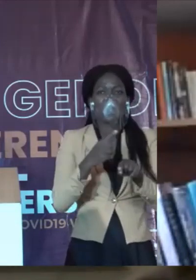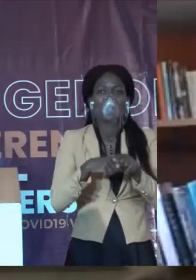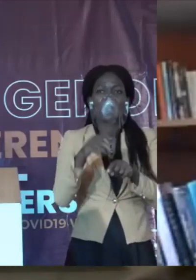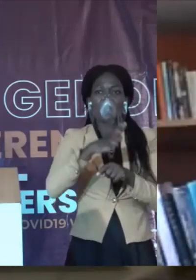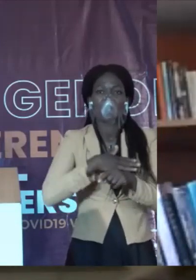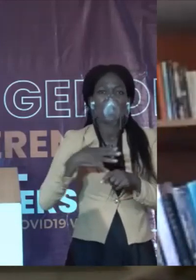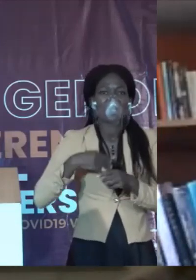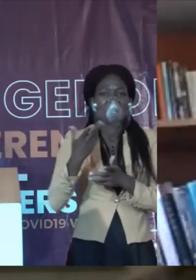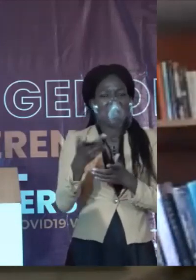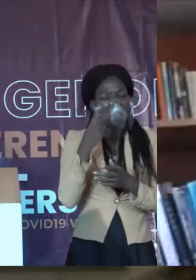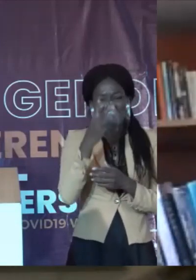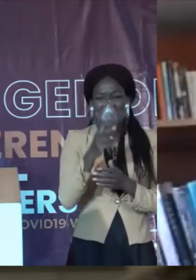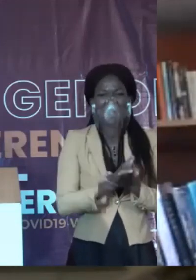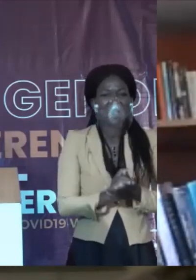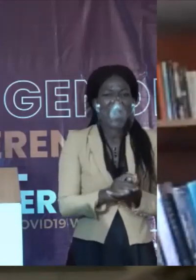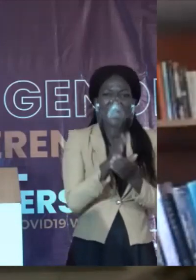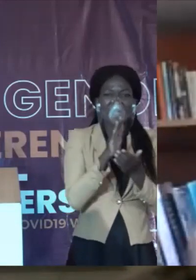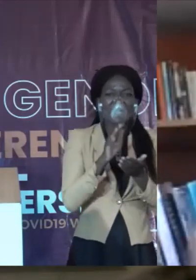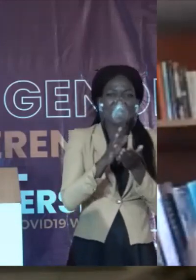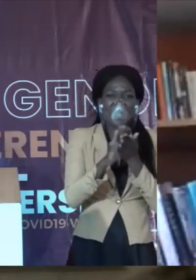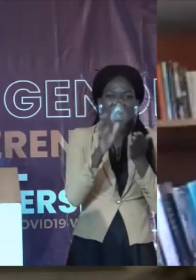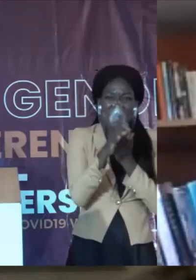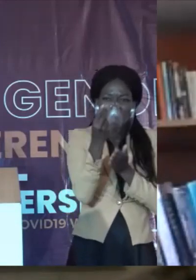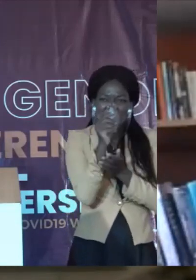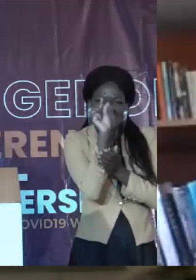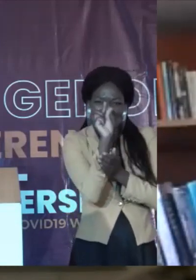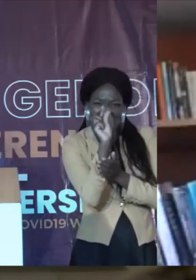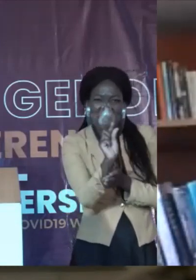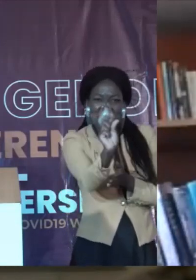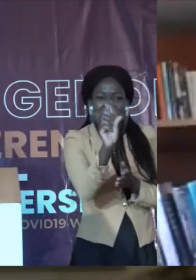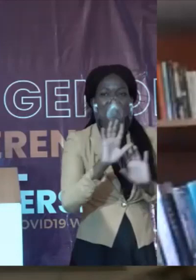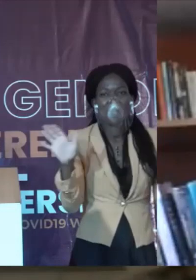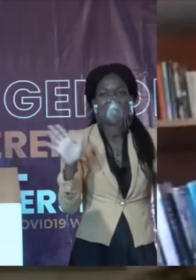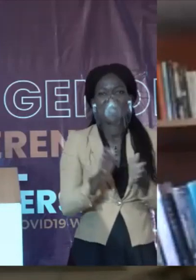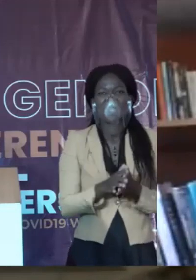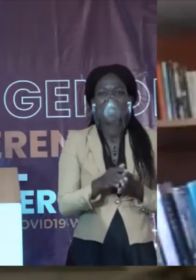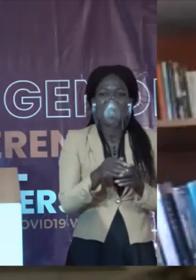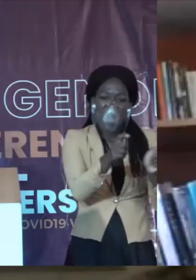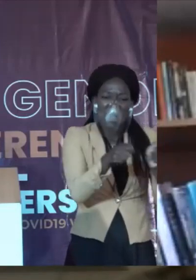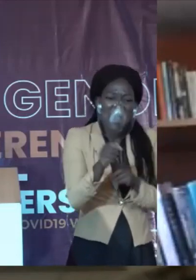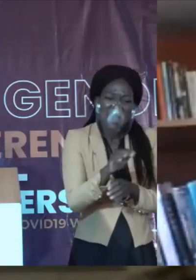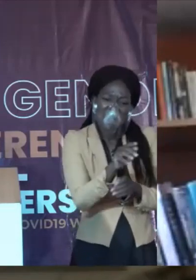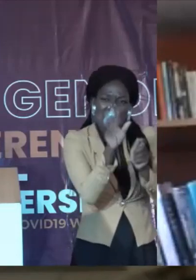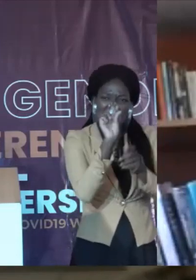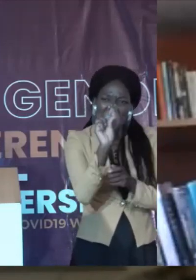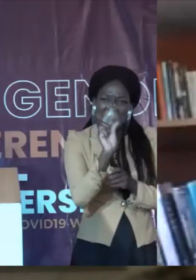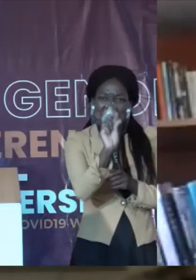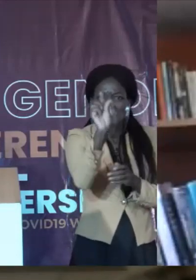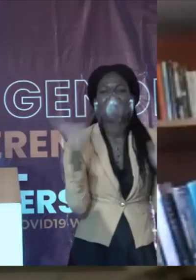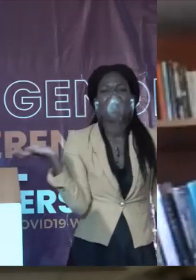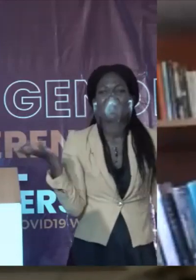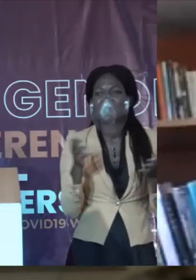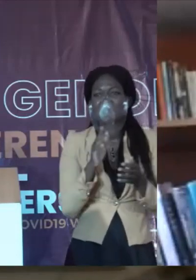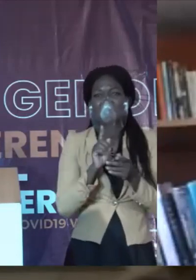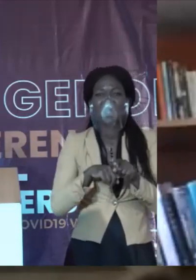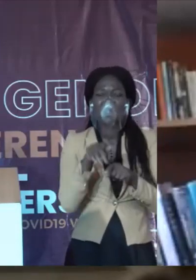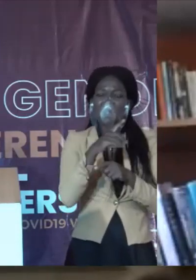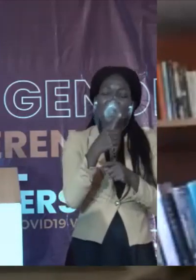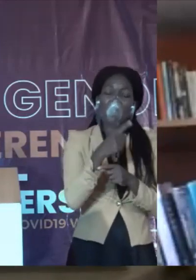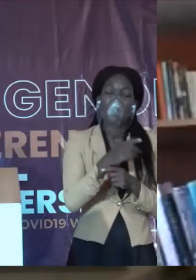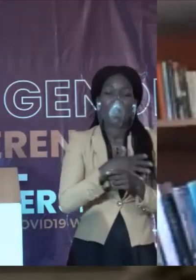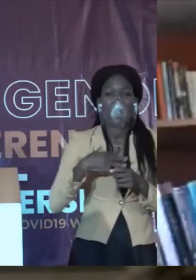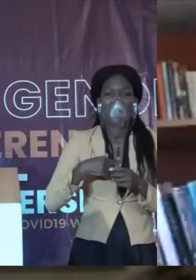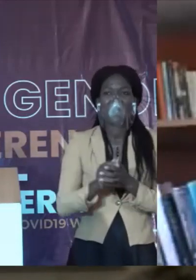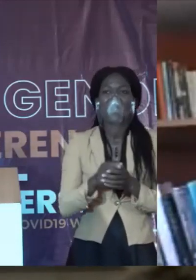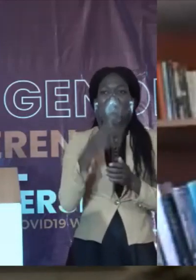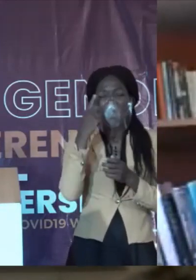associated with small farms, small scale farmers, something small. When we talk about women's funds in the bank, they start